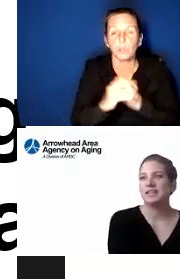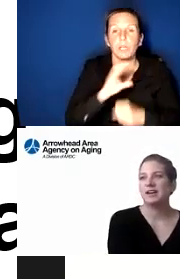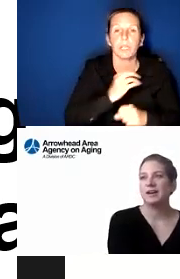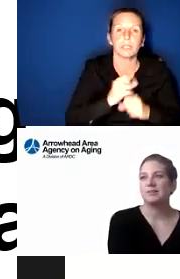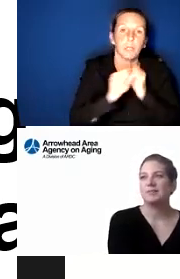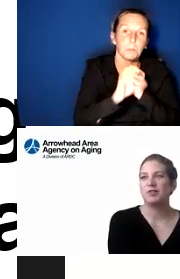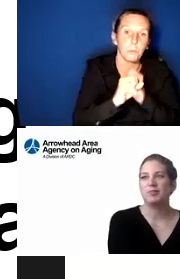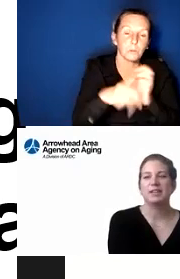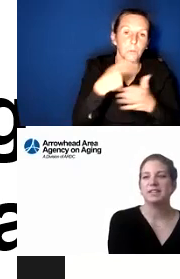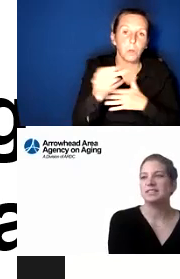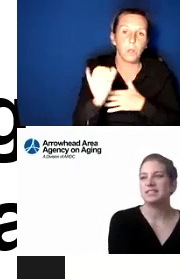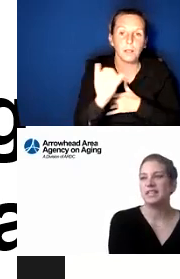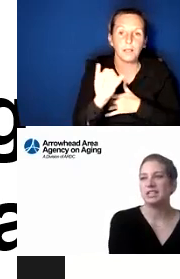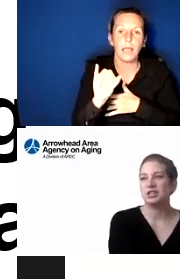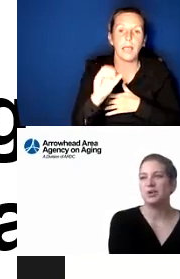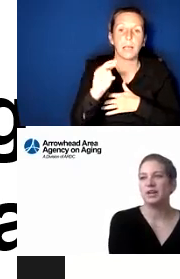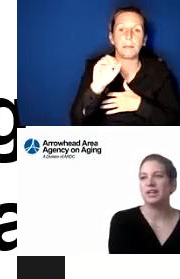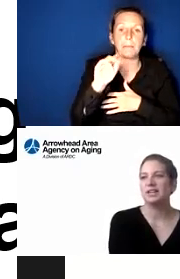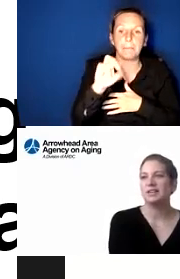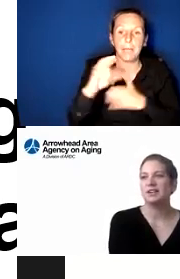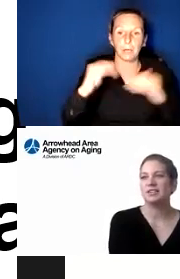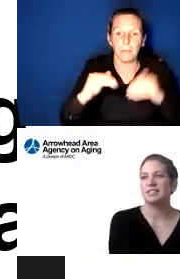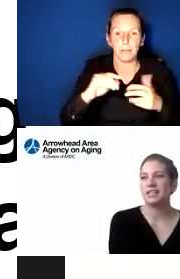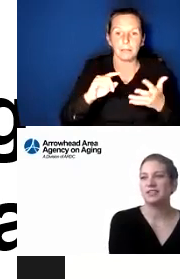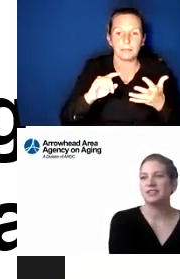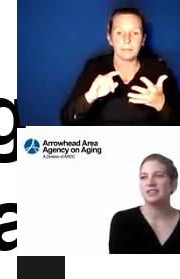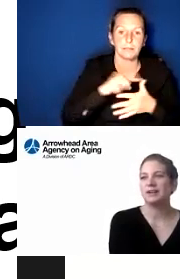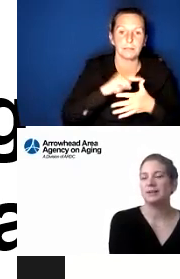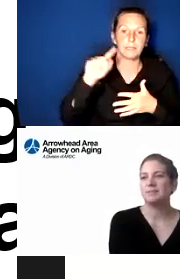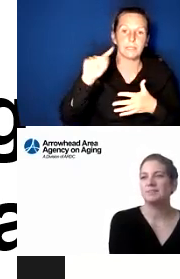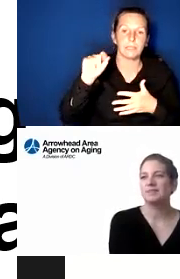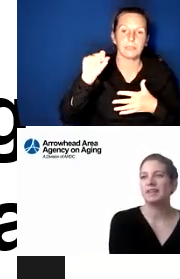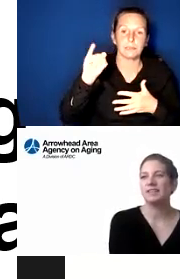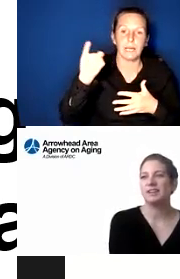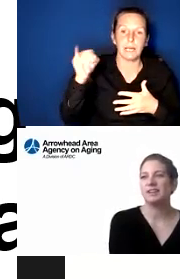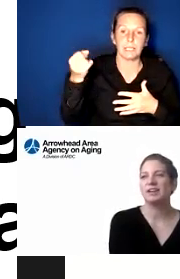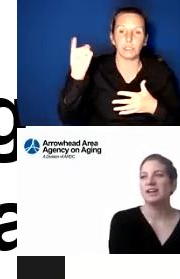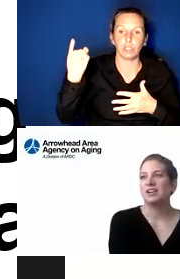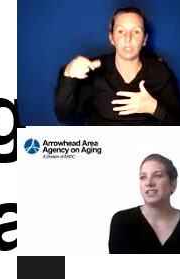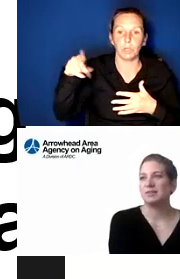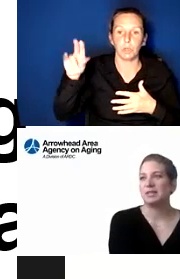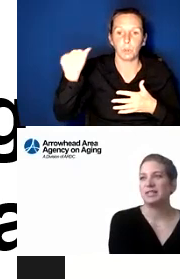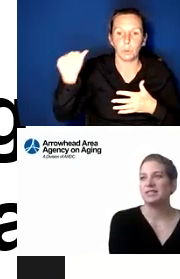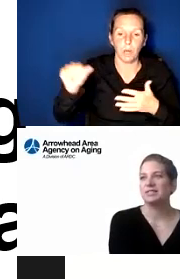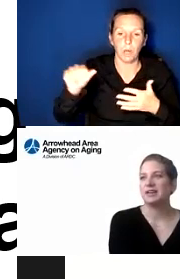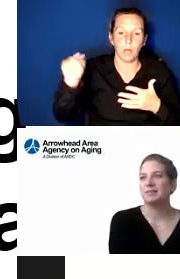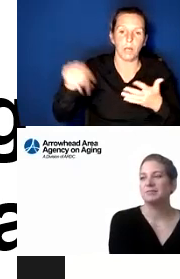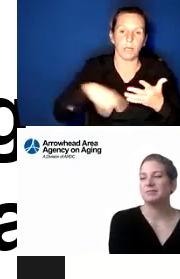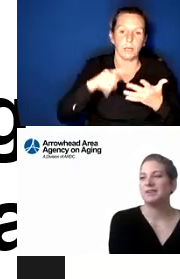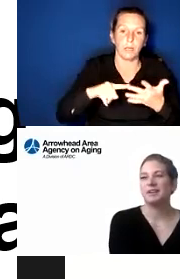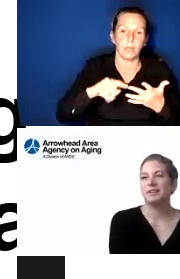like Matter of Balance, Tai Chi Quan, our SAIL, and then our